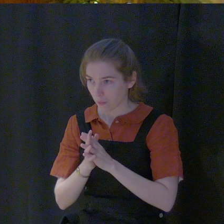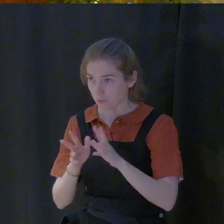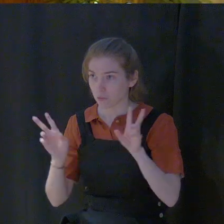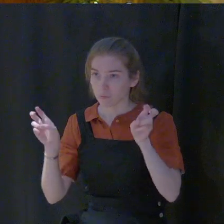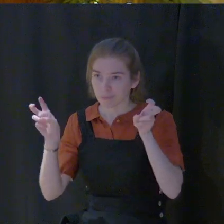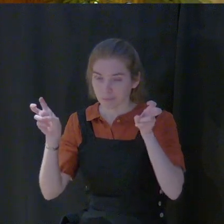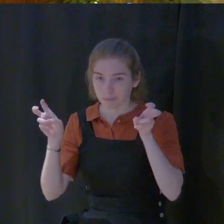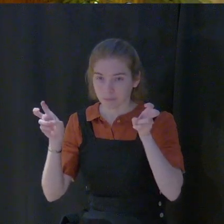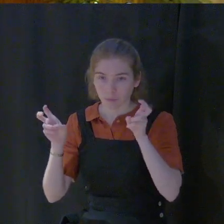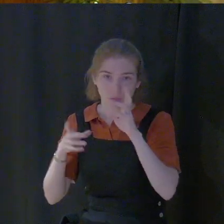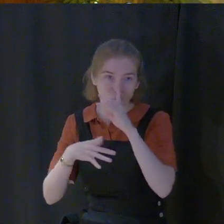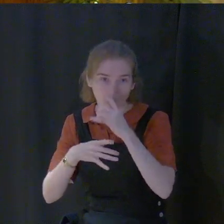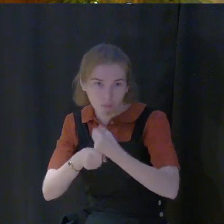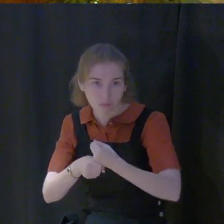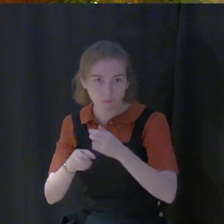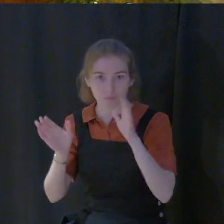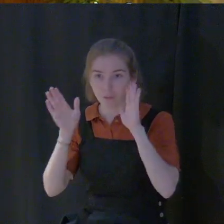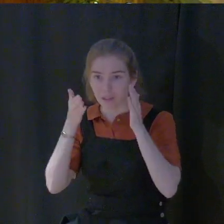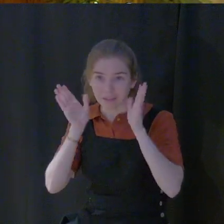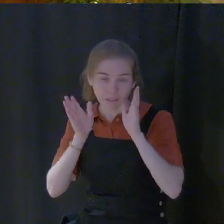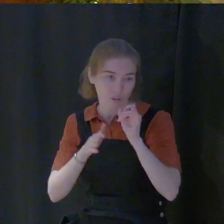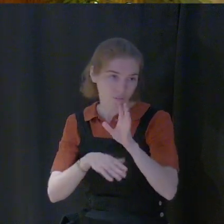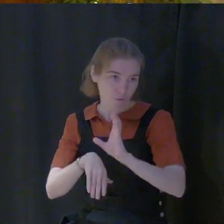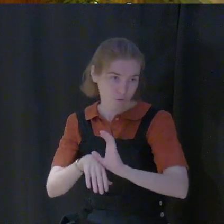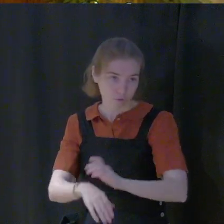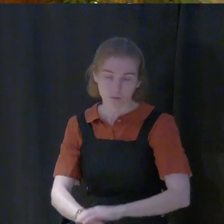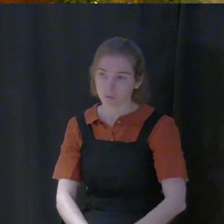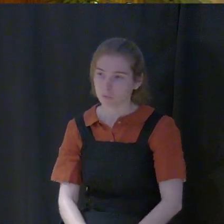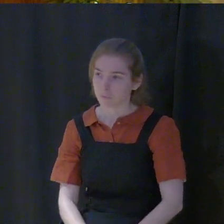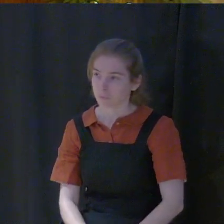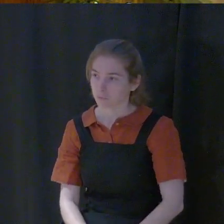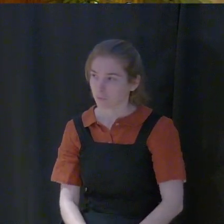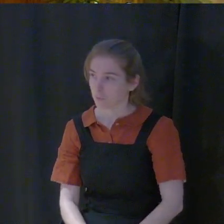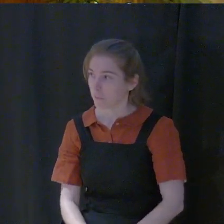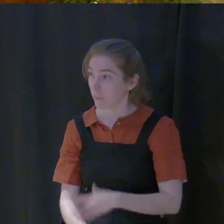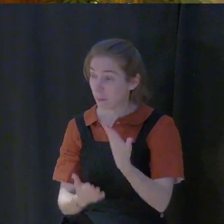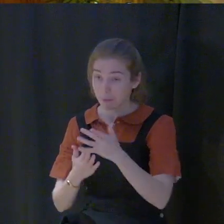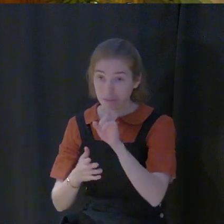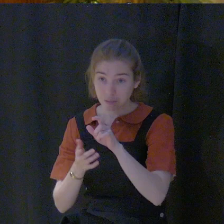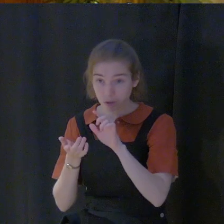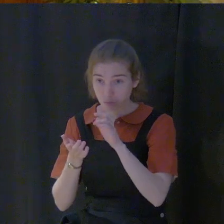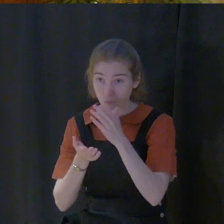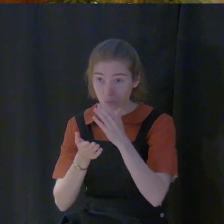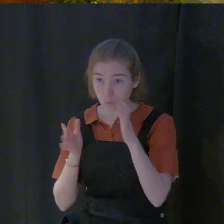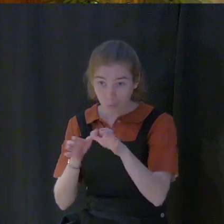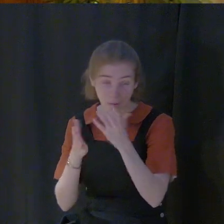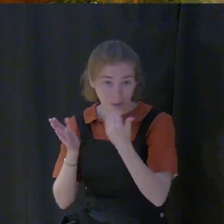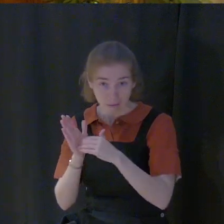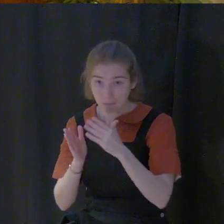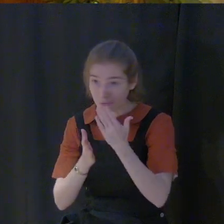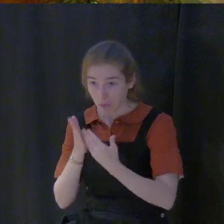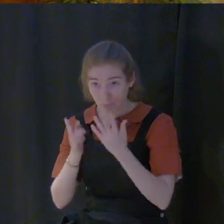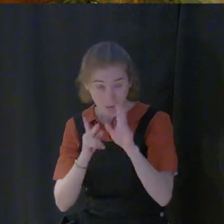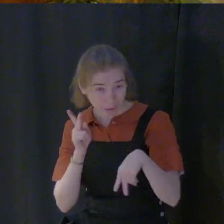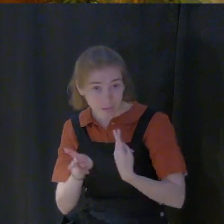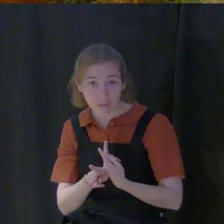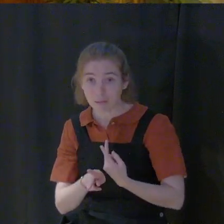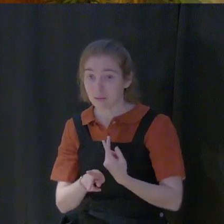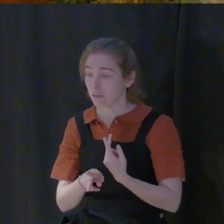arrest the attention of our church. Maybe I need to do it again sometime of some form.